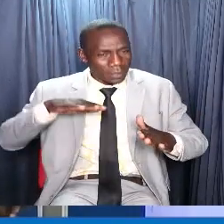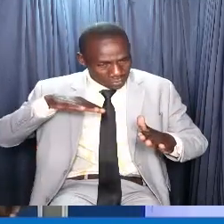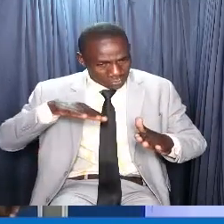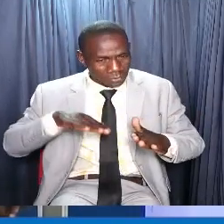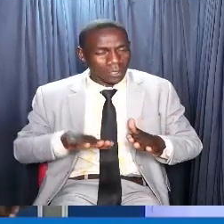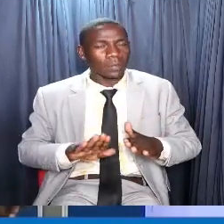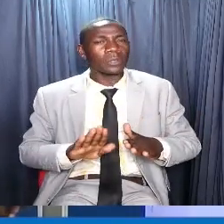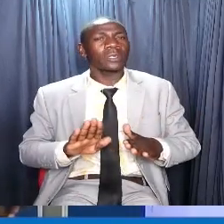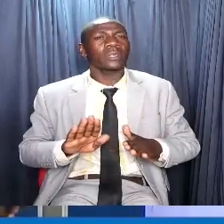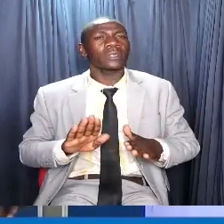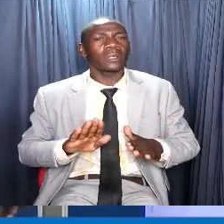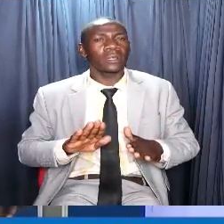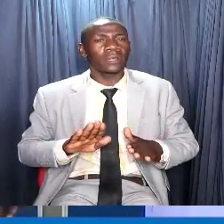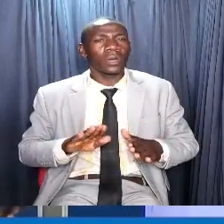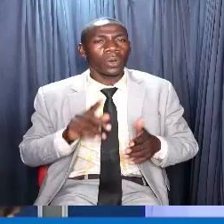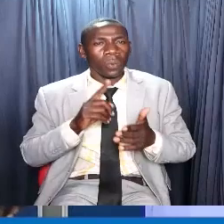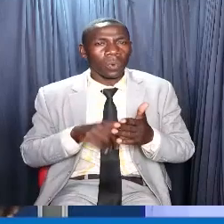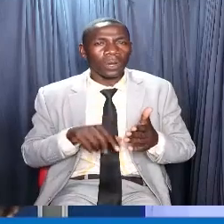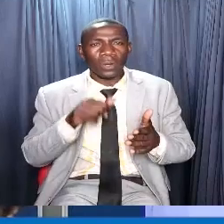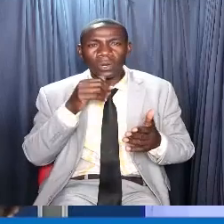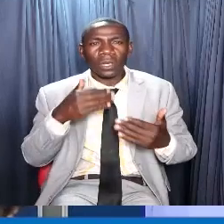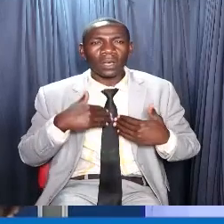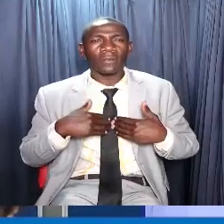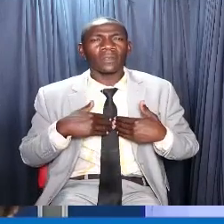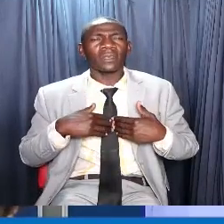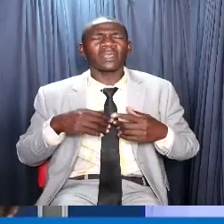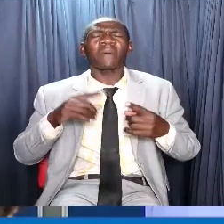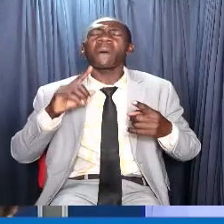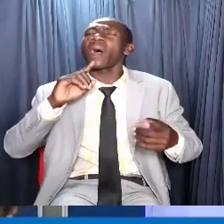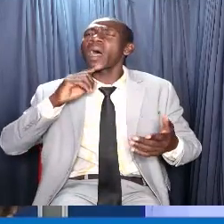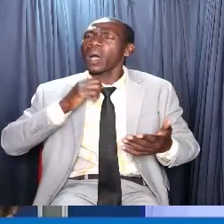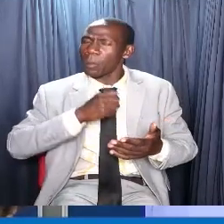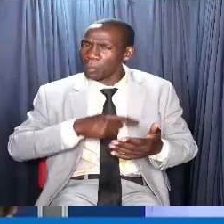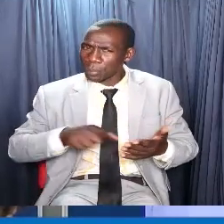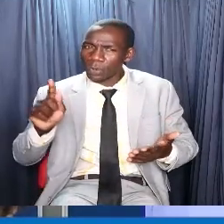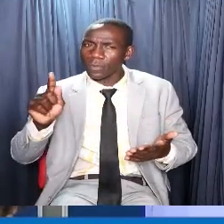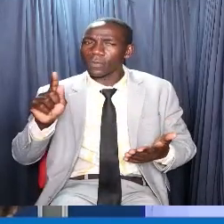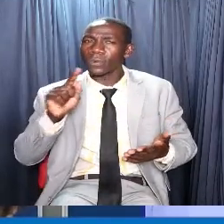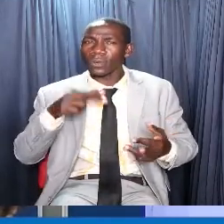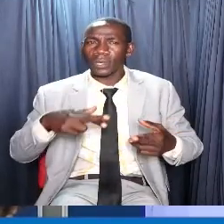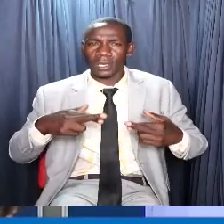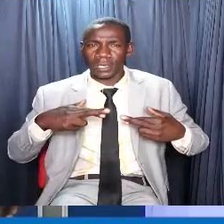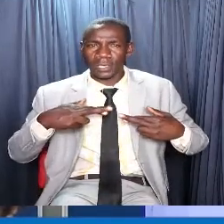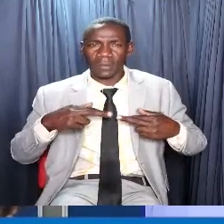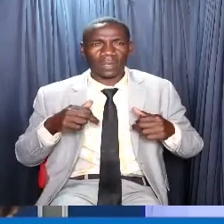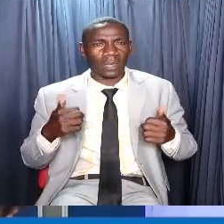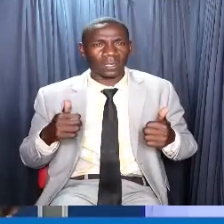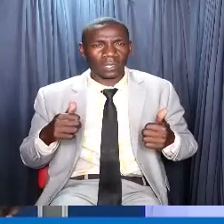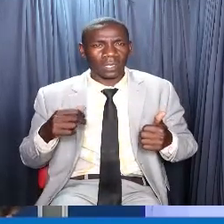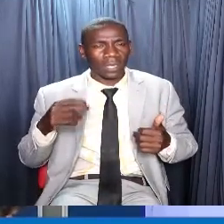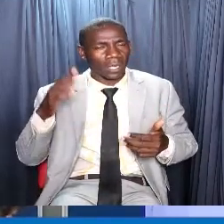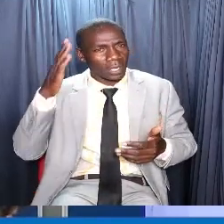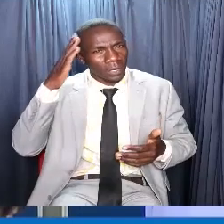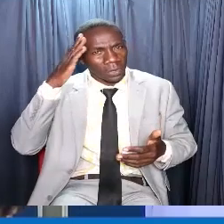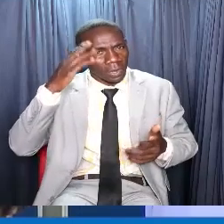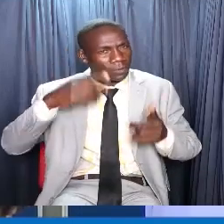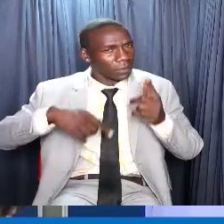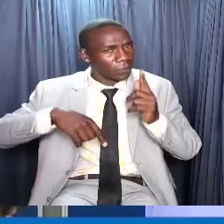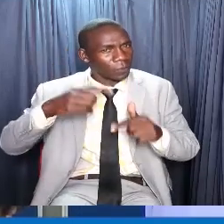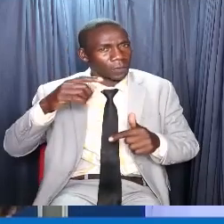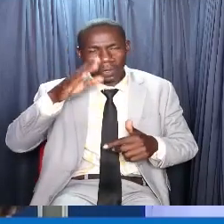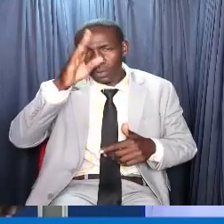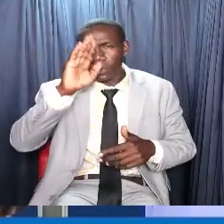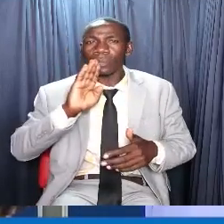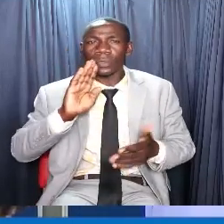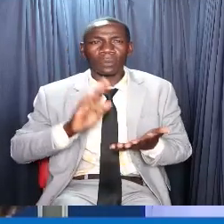he'll accelerate. Kile hujapata hakikisha utapata kabisa. What you've not got, he'll make sure you never get. Maana anajua kifaulu Mungu atatukuzwa. He knows once